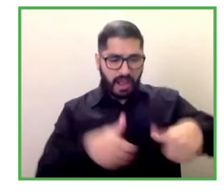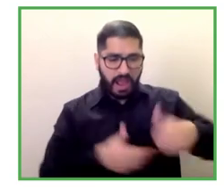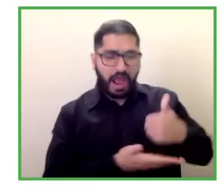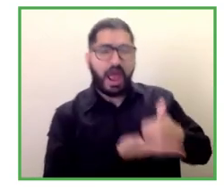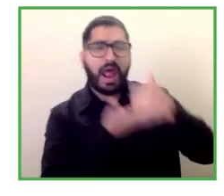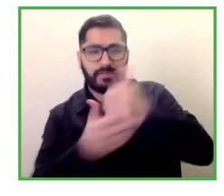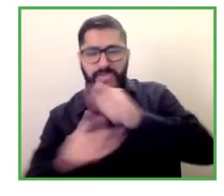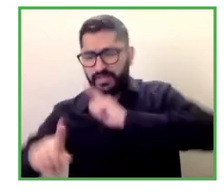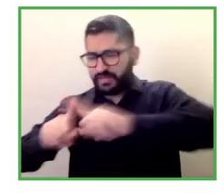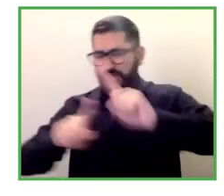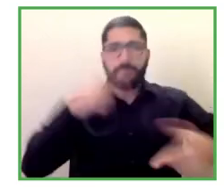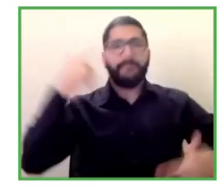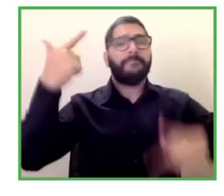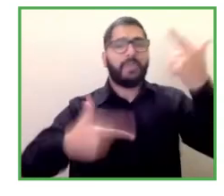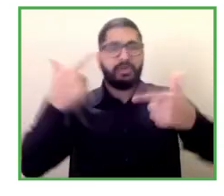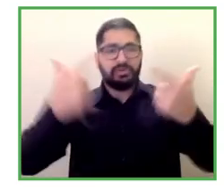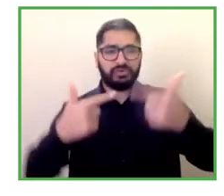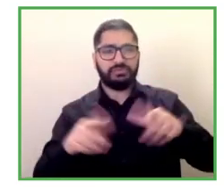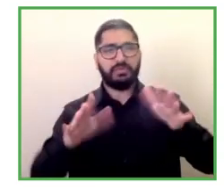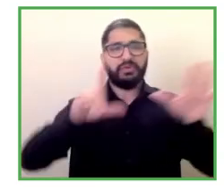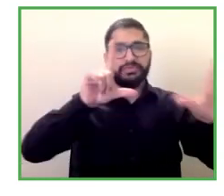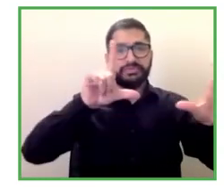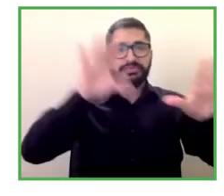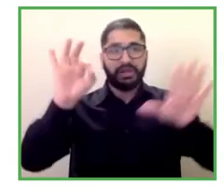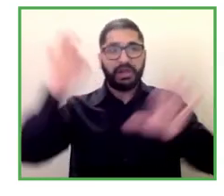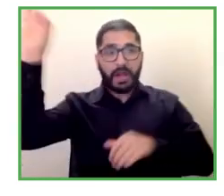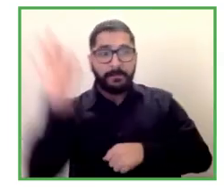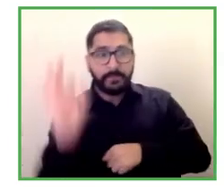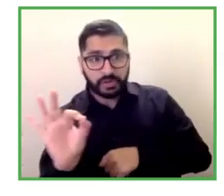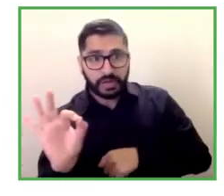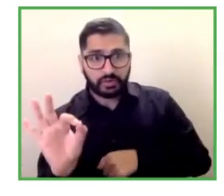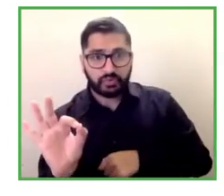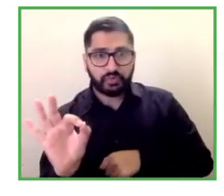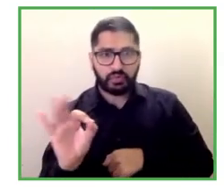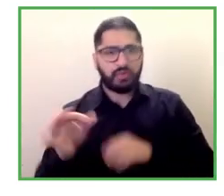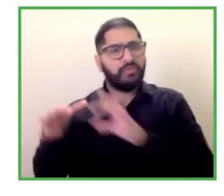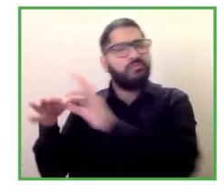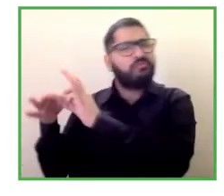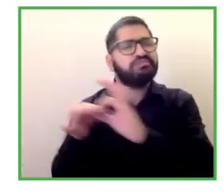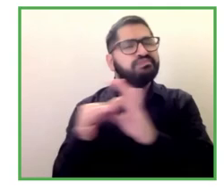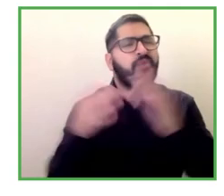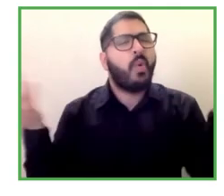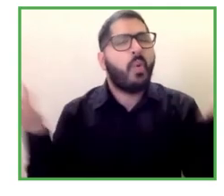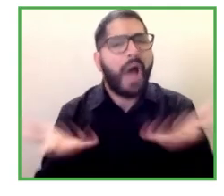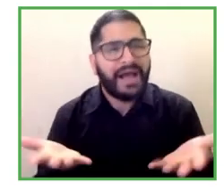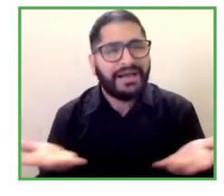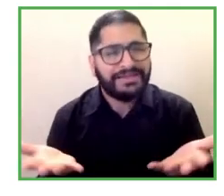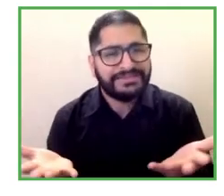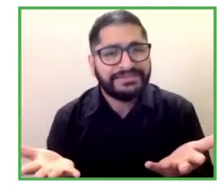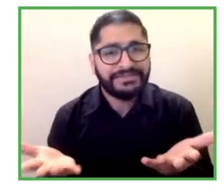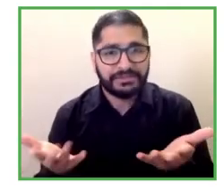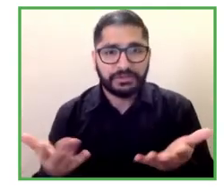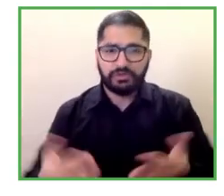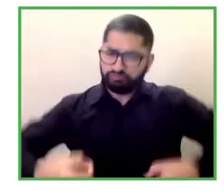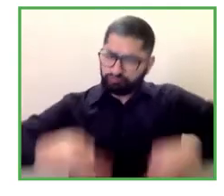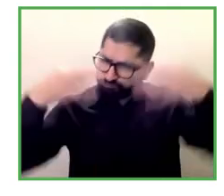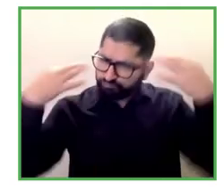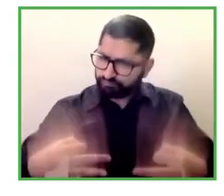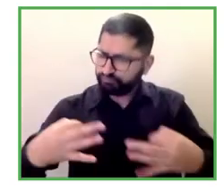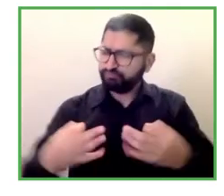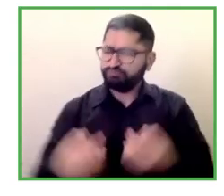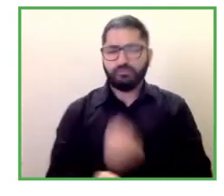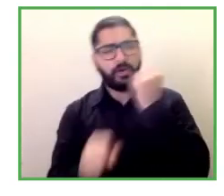the groundwork, which are policies that communicate state and local level commitment to supporting workforce development and employment